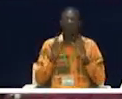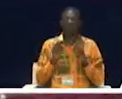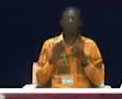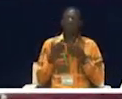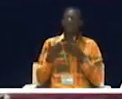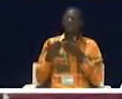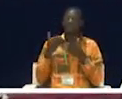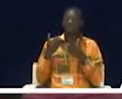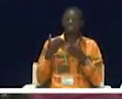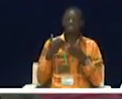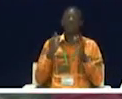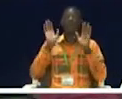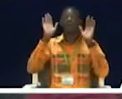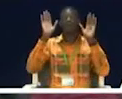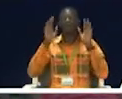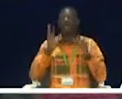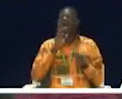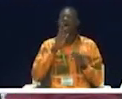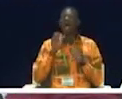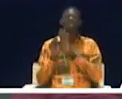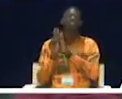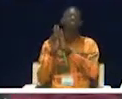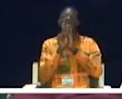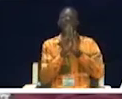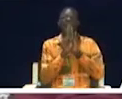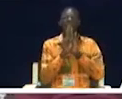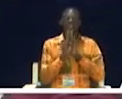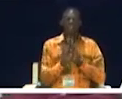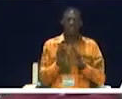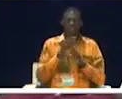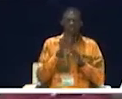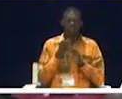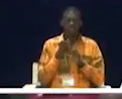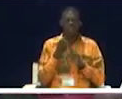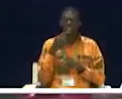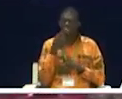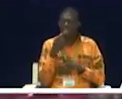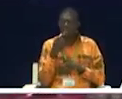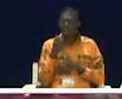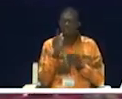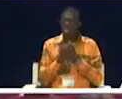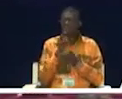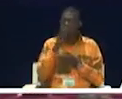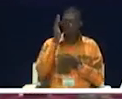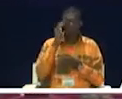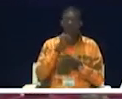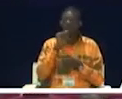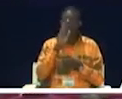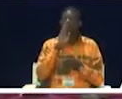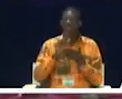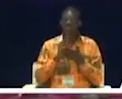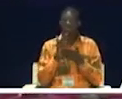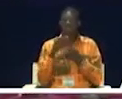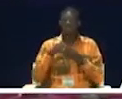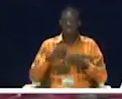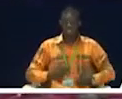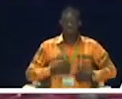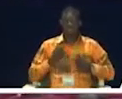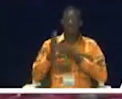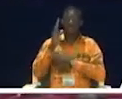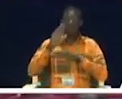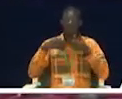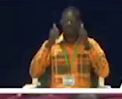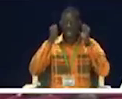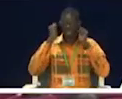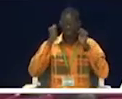Preceding wonders are signs. When they tell you that you will not be a graduate in life and God gave you